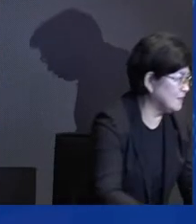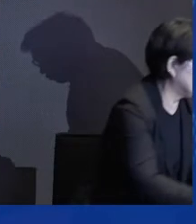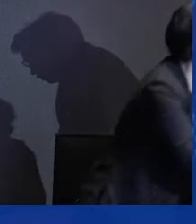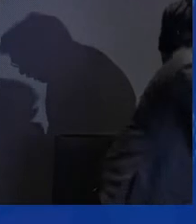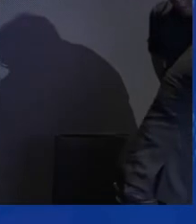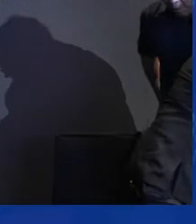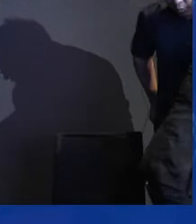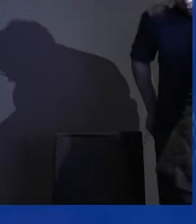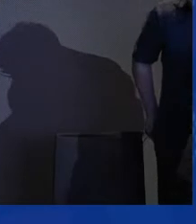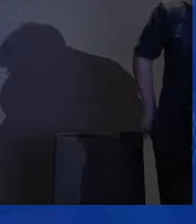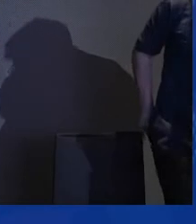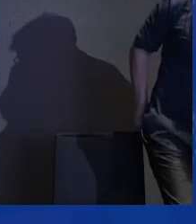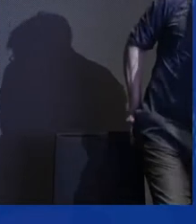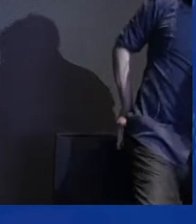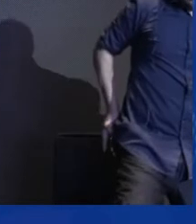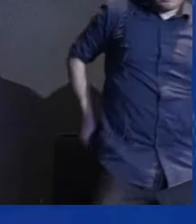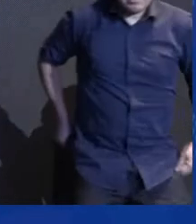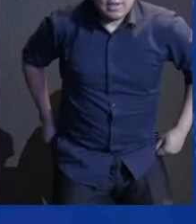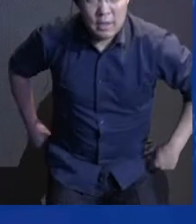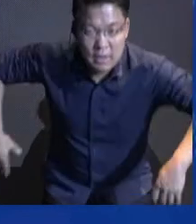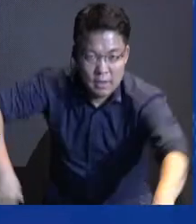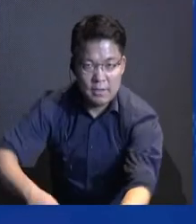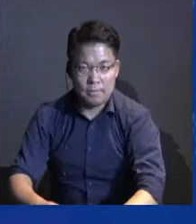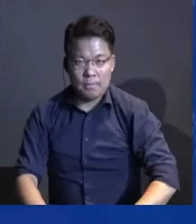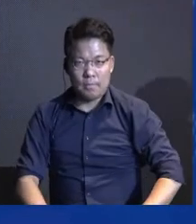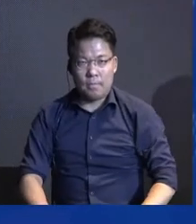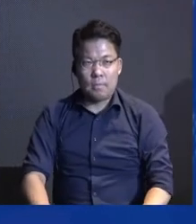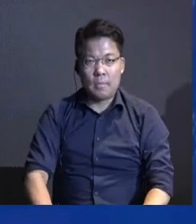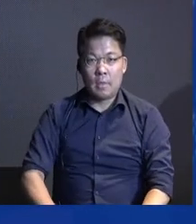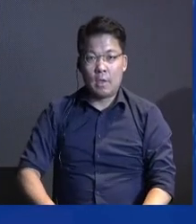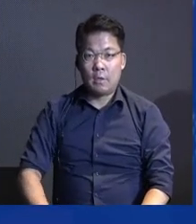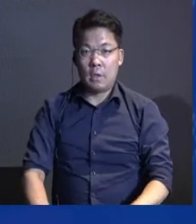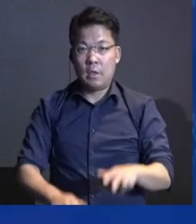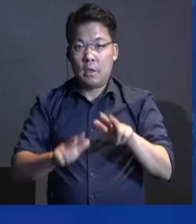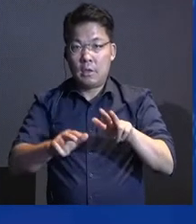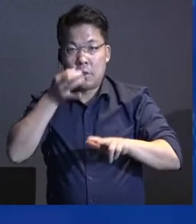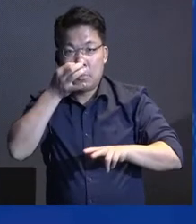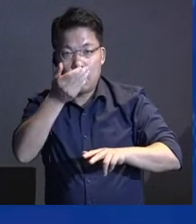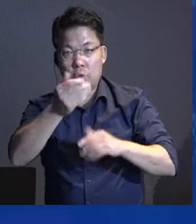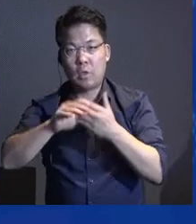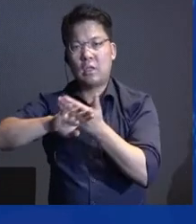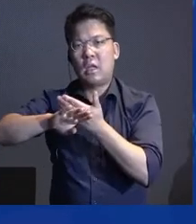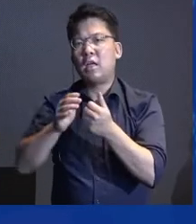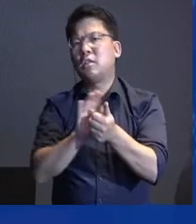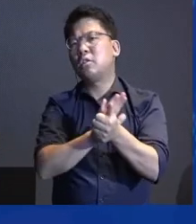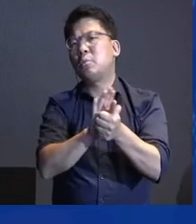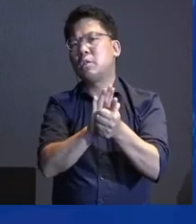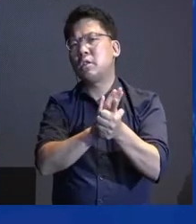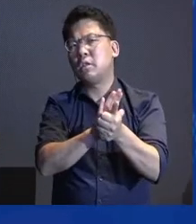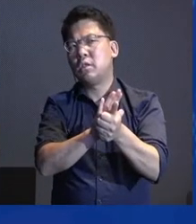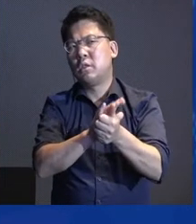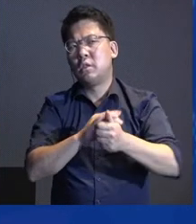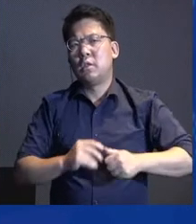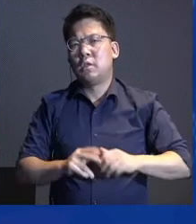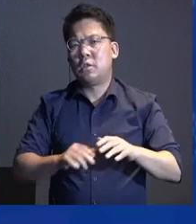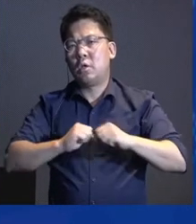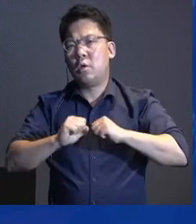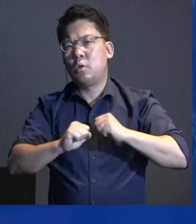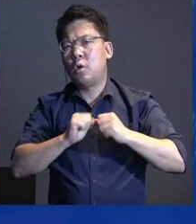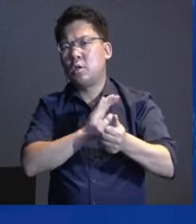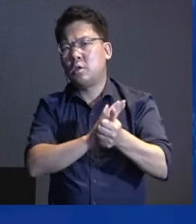different care services that a club can provide to beneficiaries. Firstly, it's the social care. So